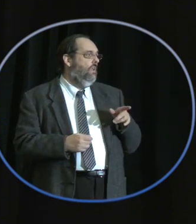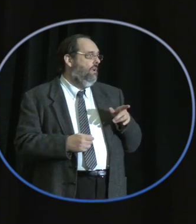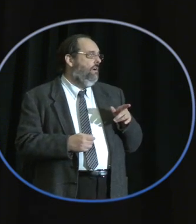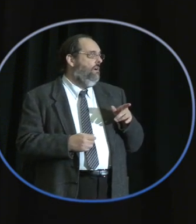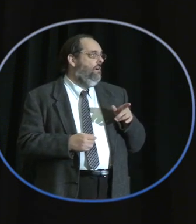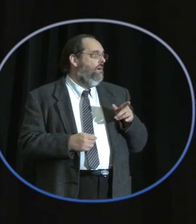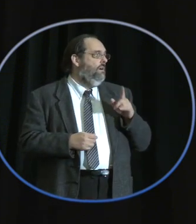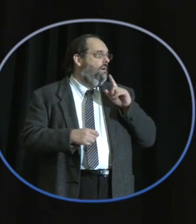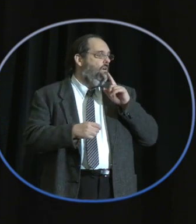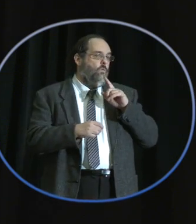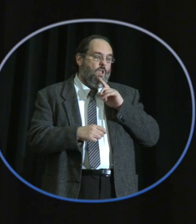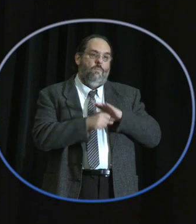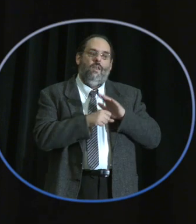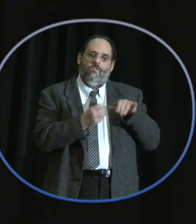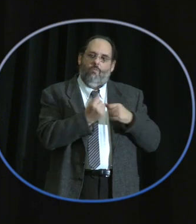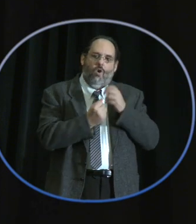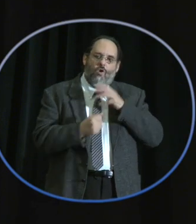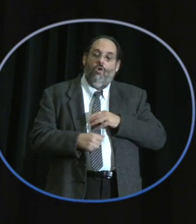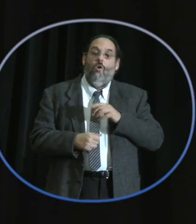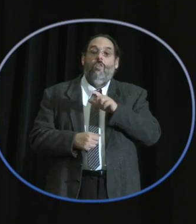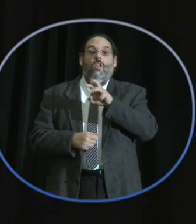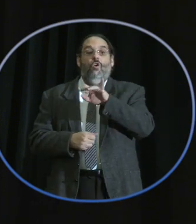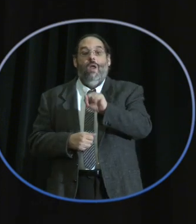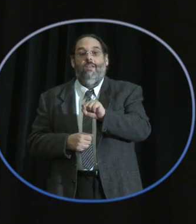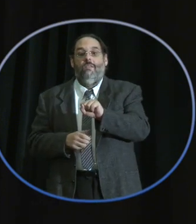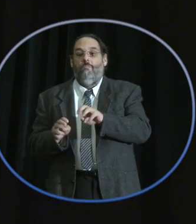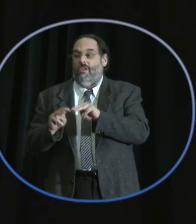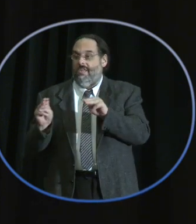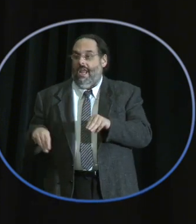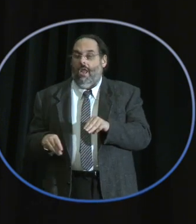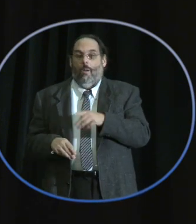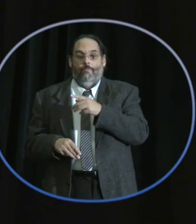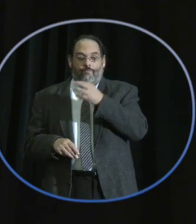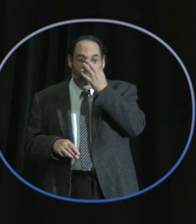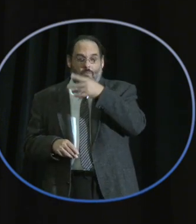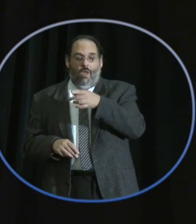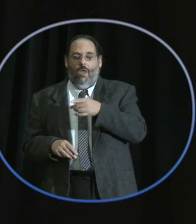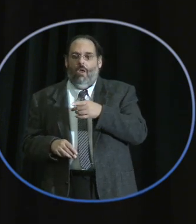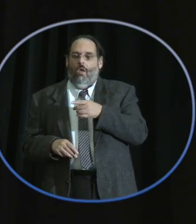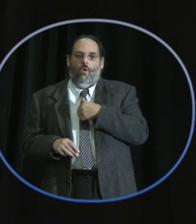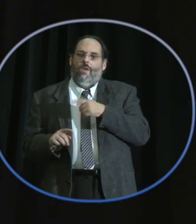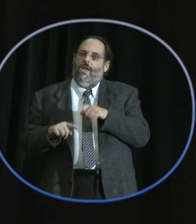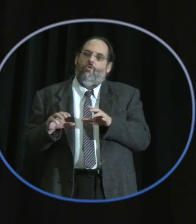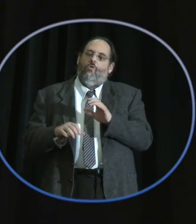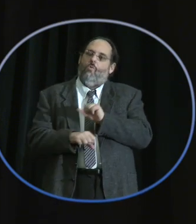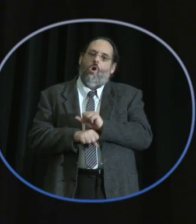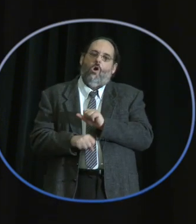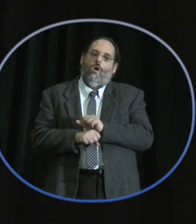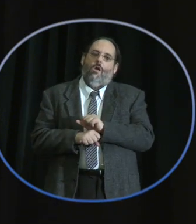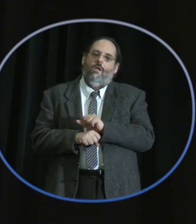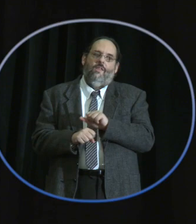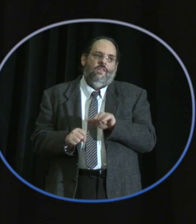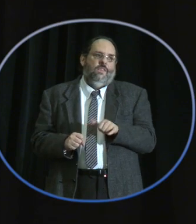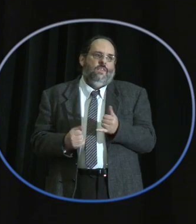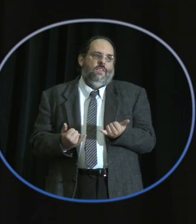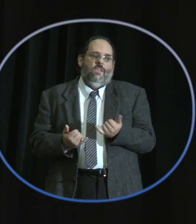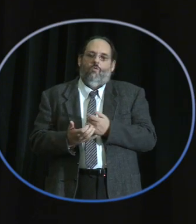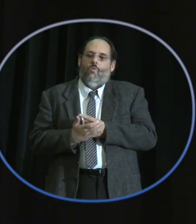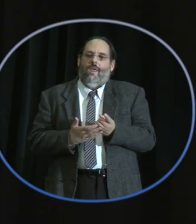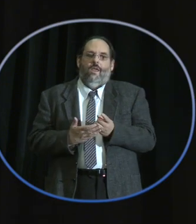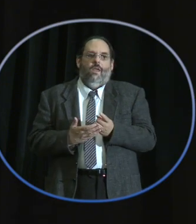her work. The Reginald F. Lewis Museum, we could not do this work this week.